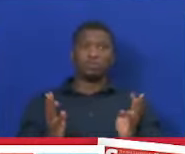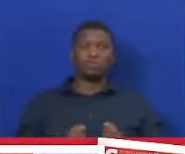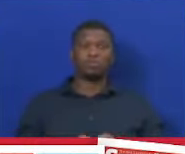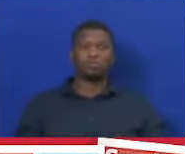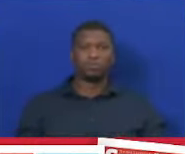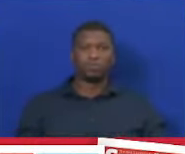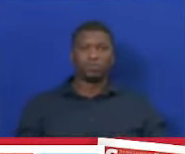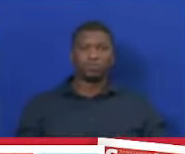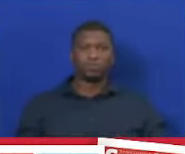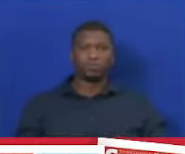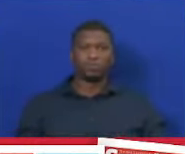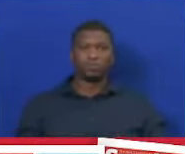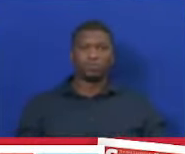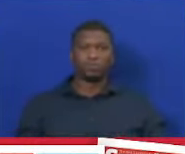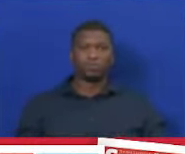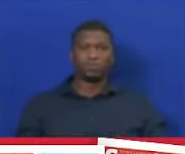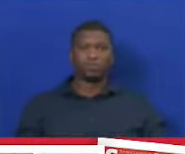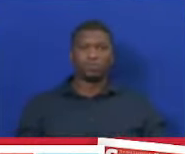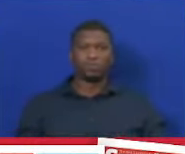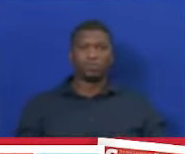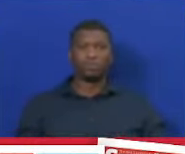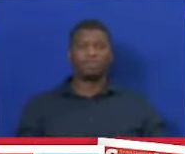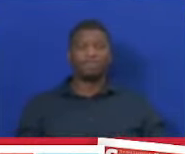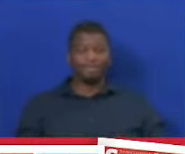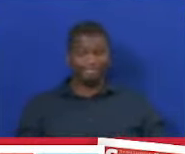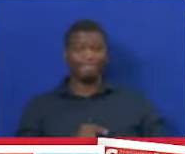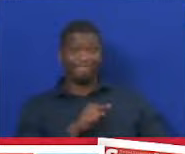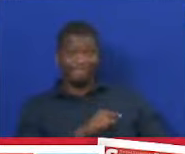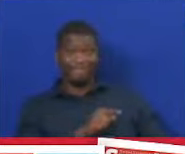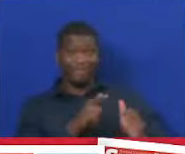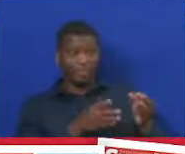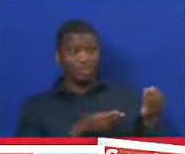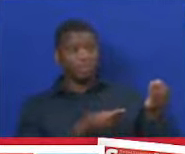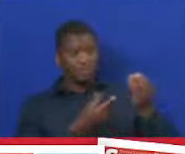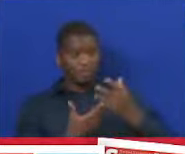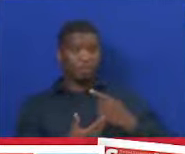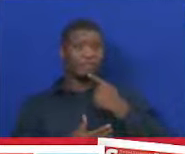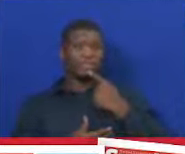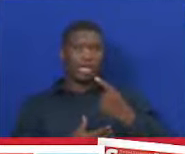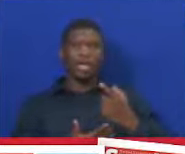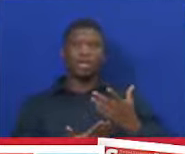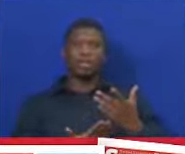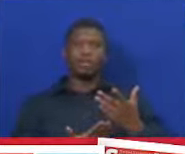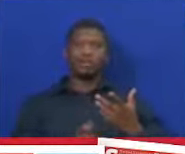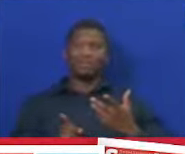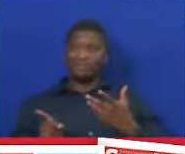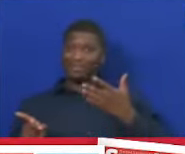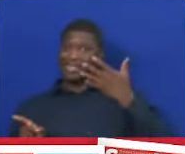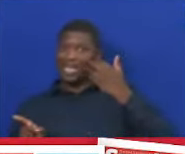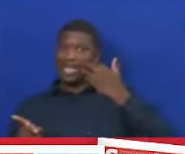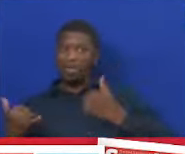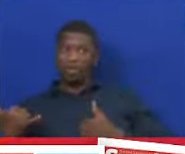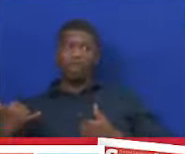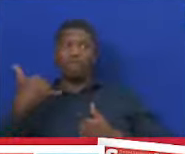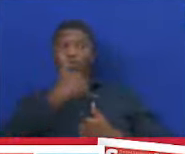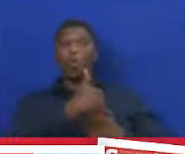Mr. Makofane indicated that he had received a call just some few minutes